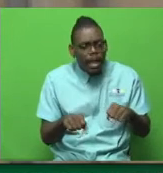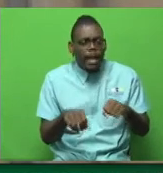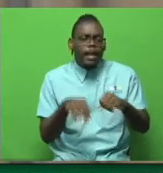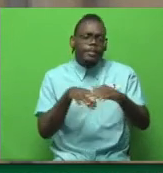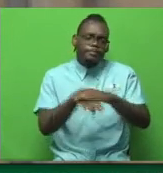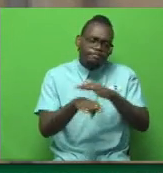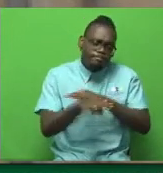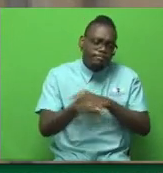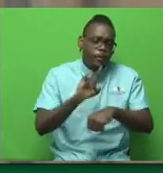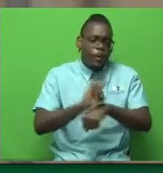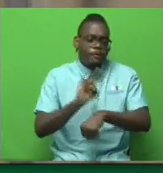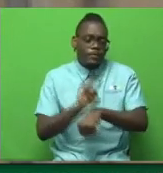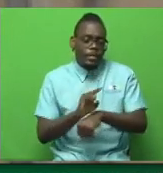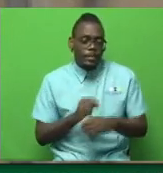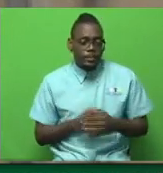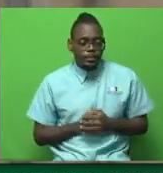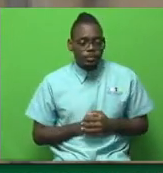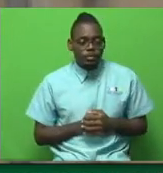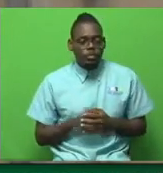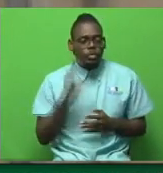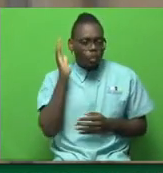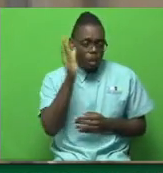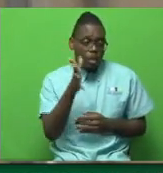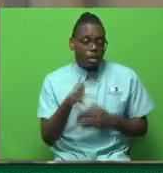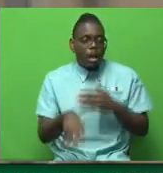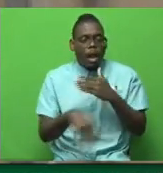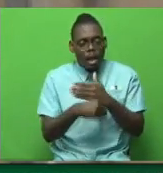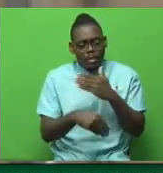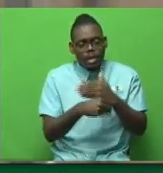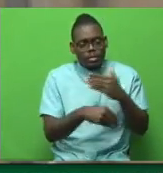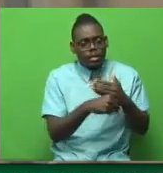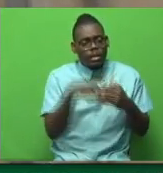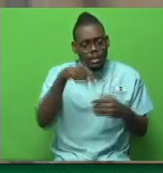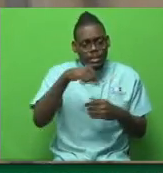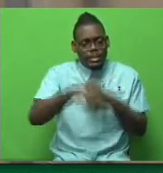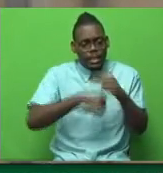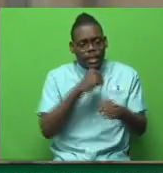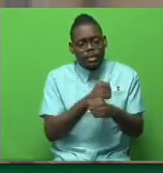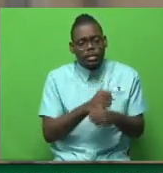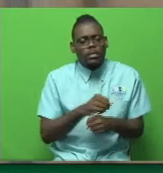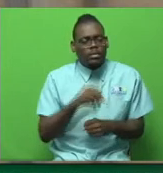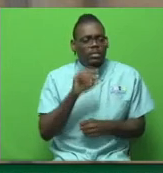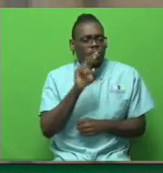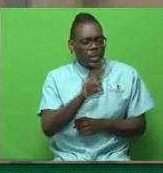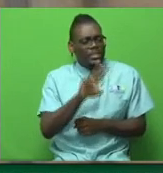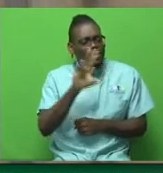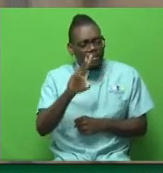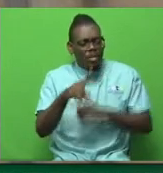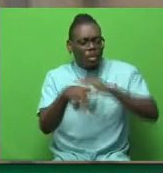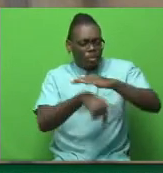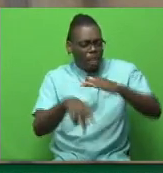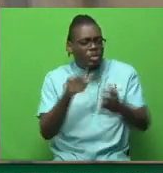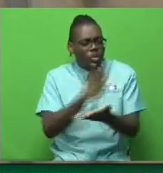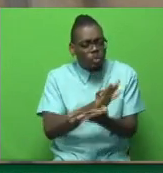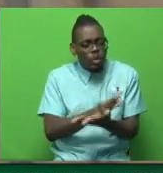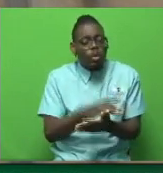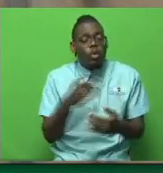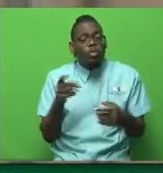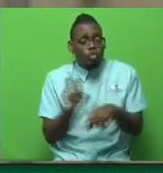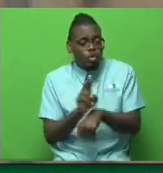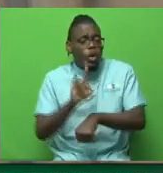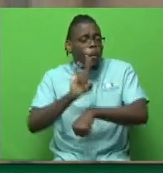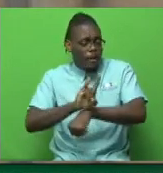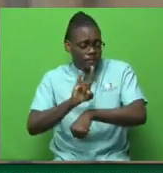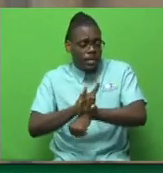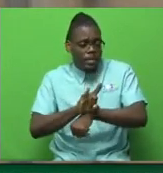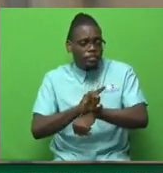into this Academic Year 57 rural primary schools have also been outfitted with Wi-Fi through a collaboration with that be mobile and